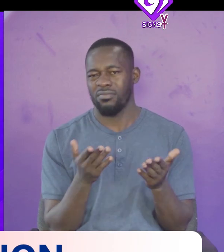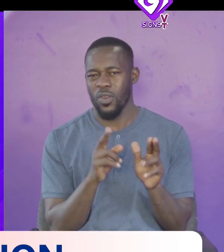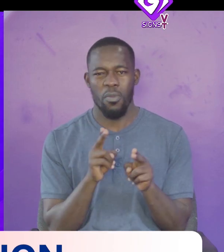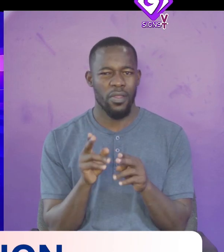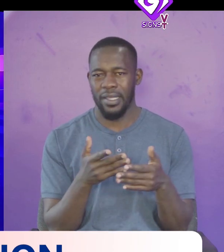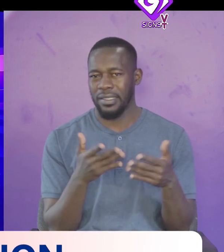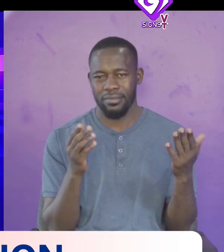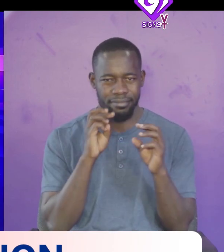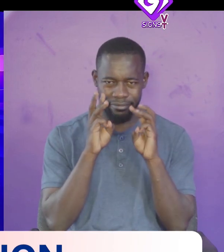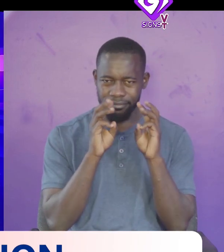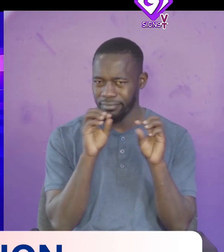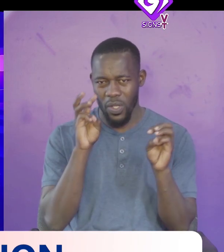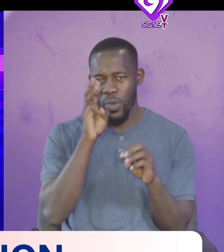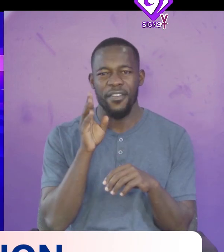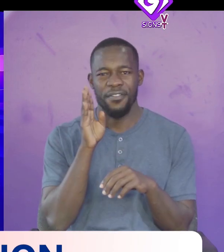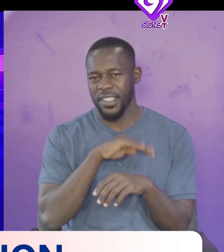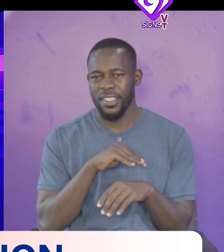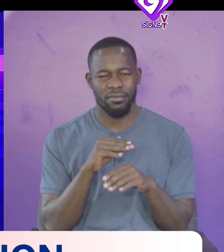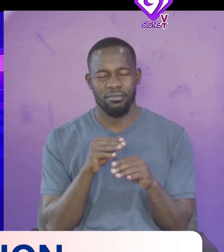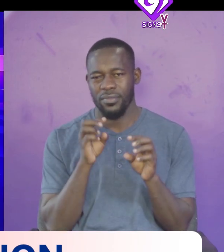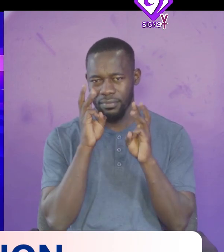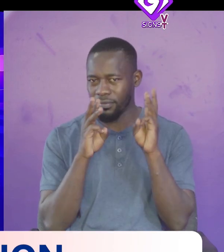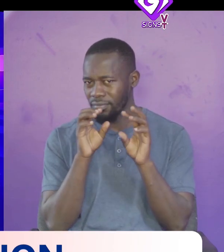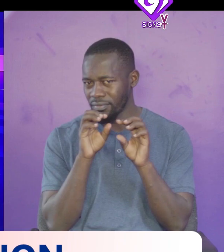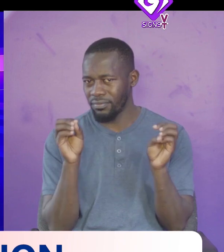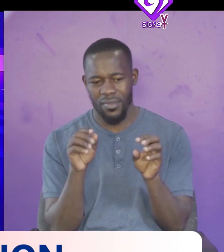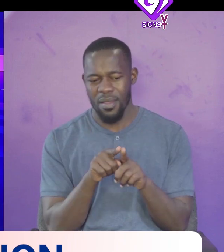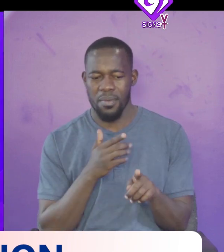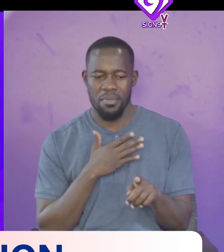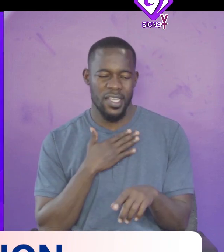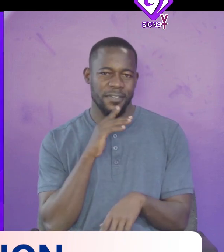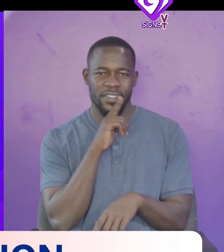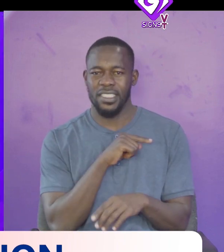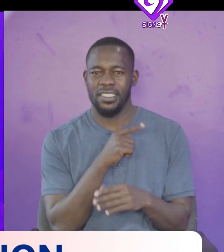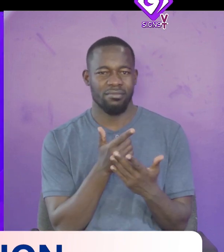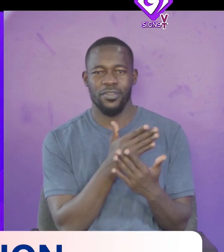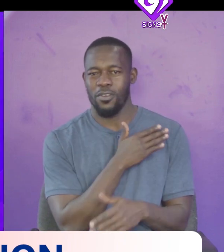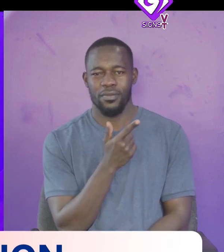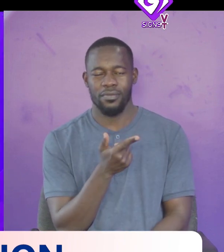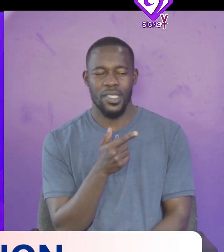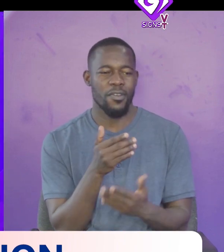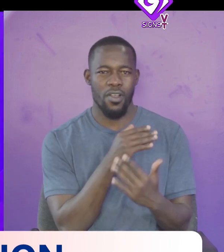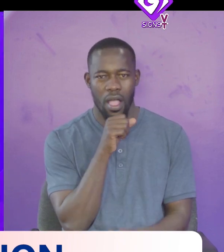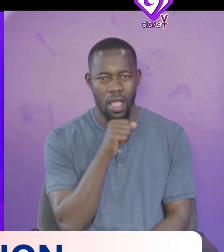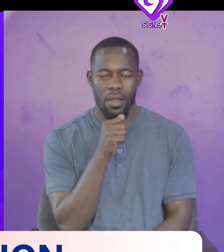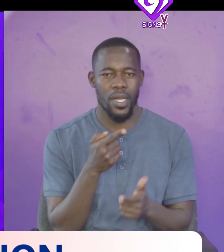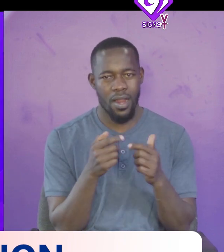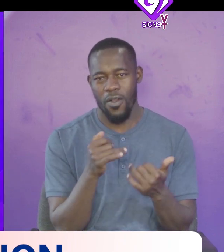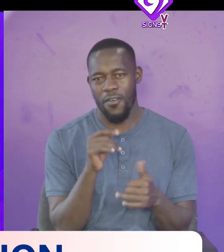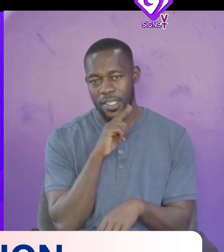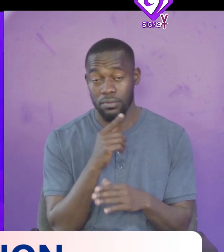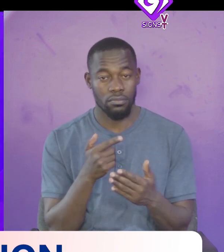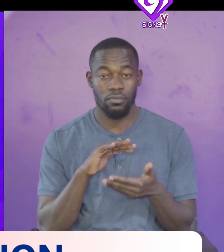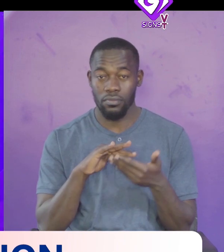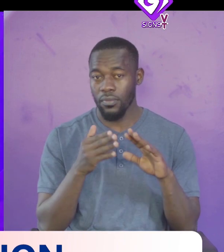usijali. Itaisha. Itaisha. Yeah. So in case you hear me cough, forgive me, but iko on the